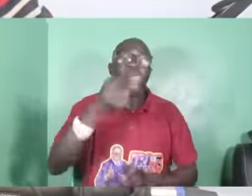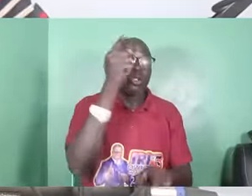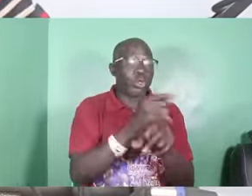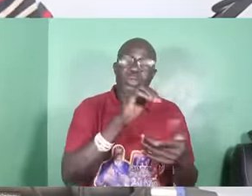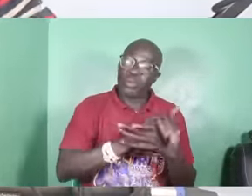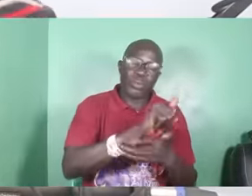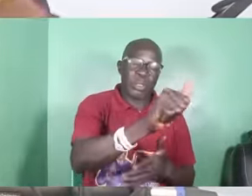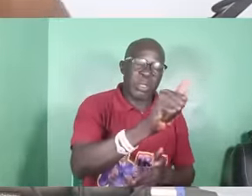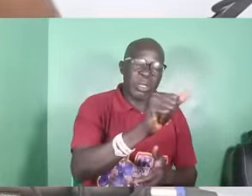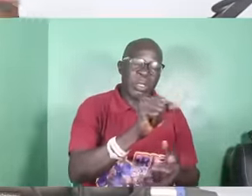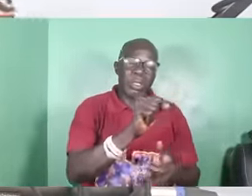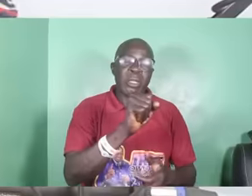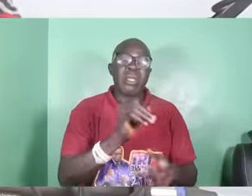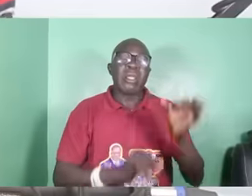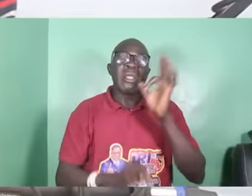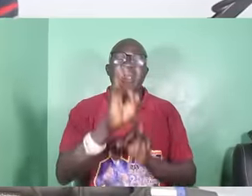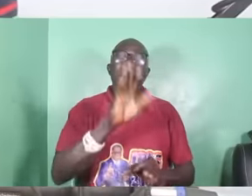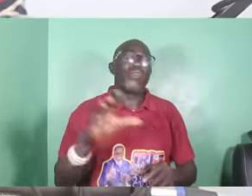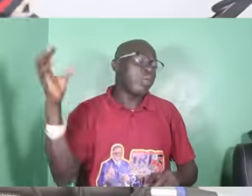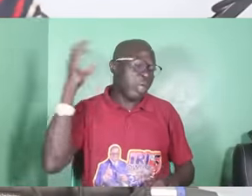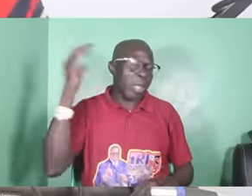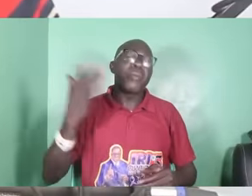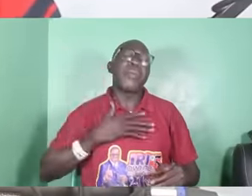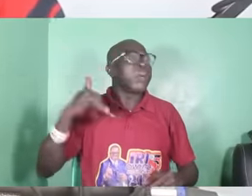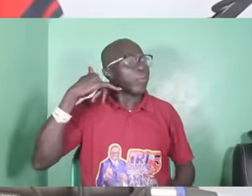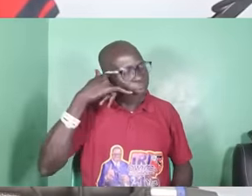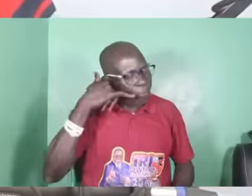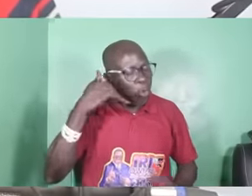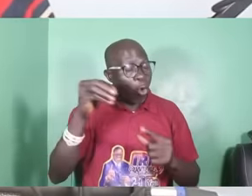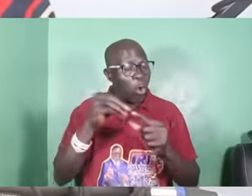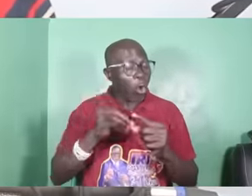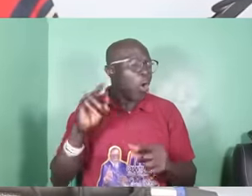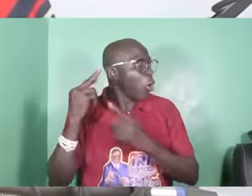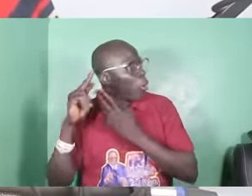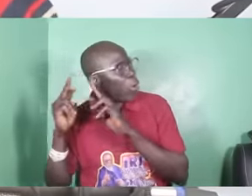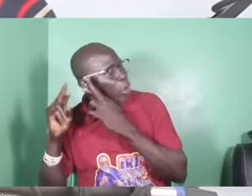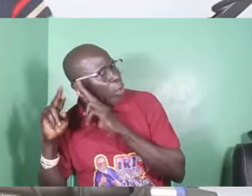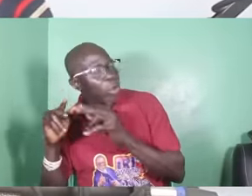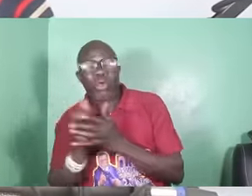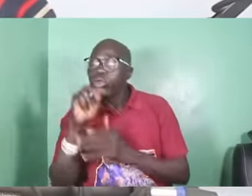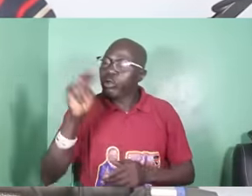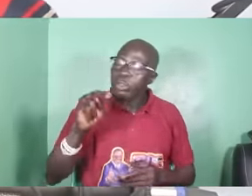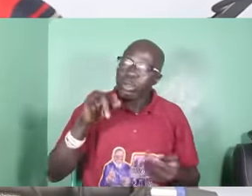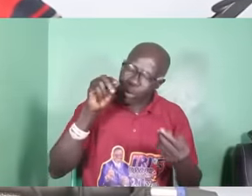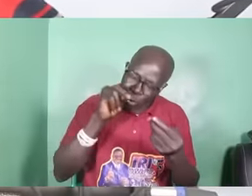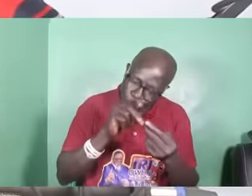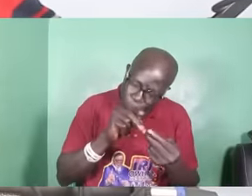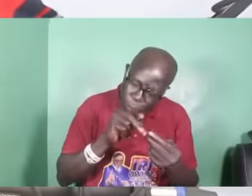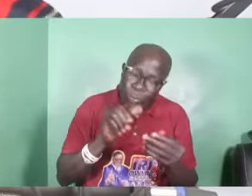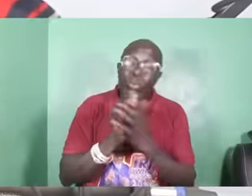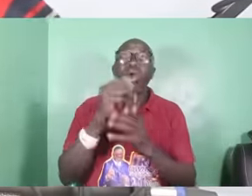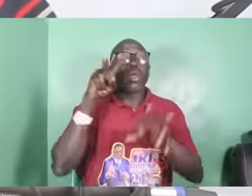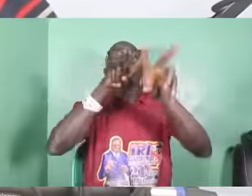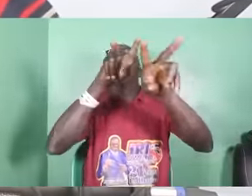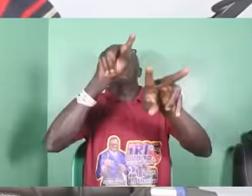You need to believe. If you are listening to me through phone or your radio, you need to touch it. Or you are